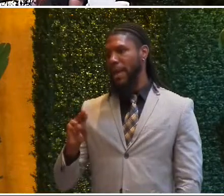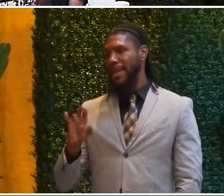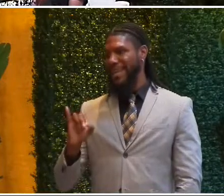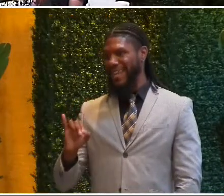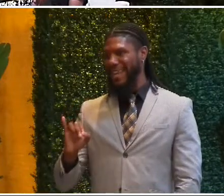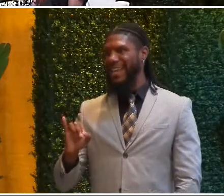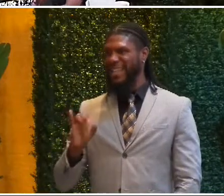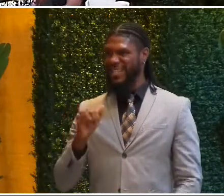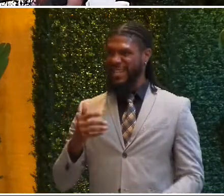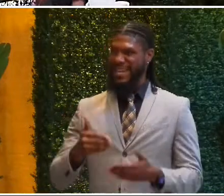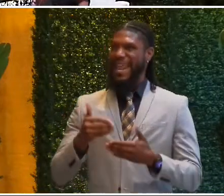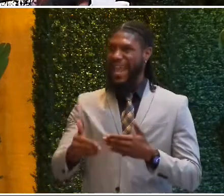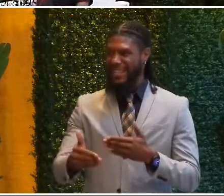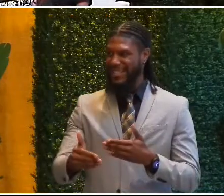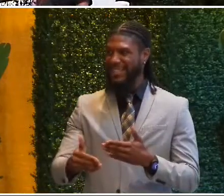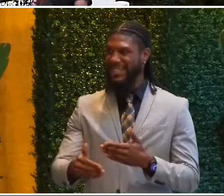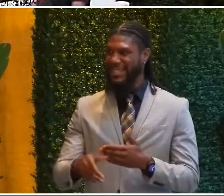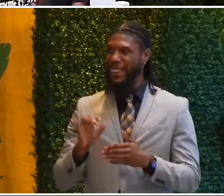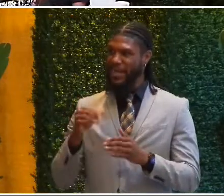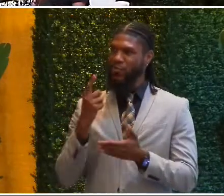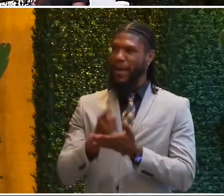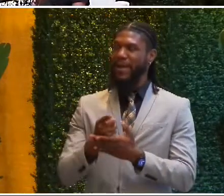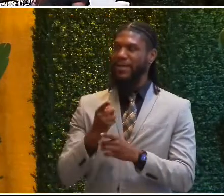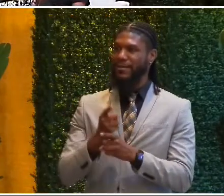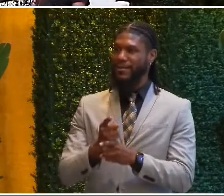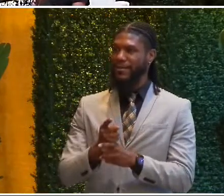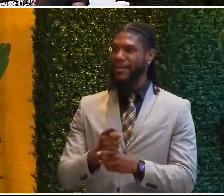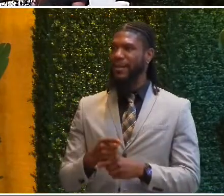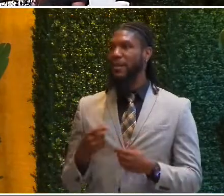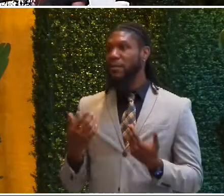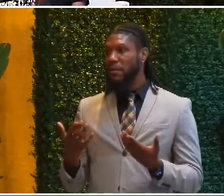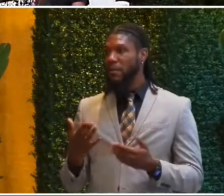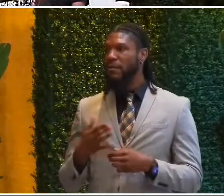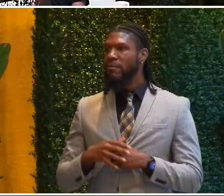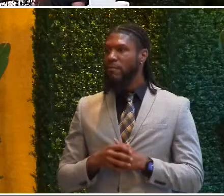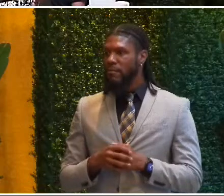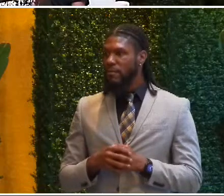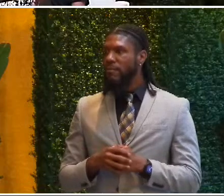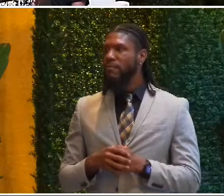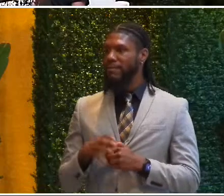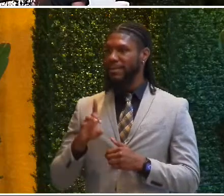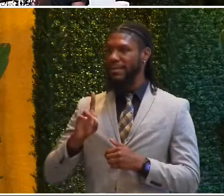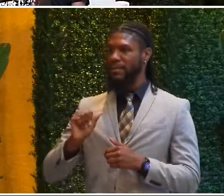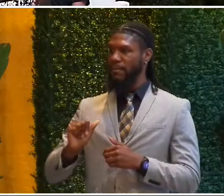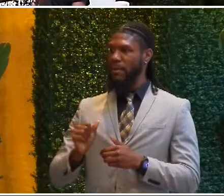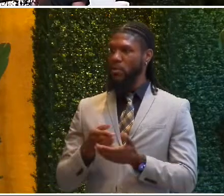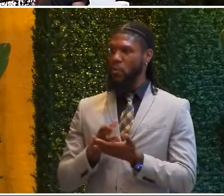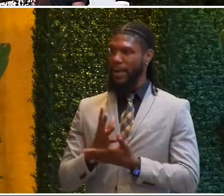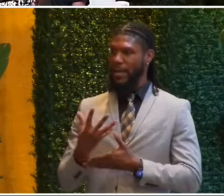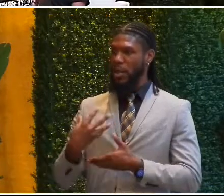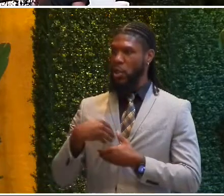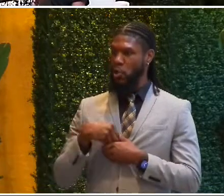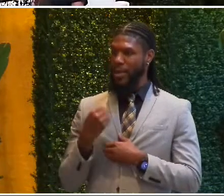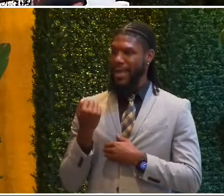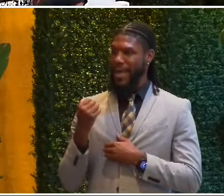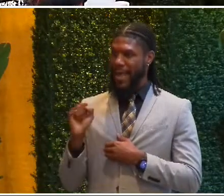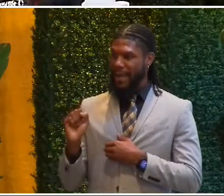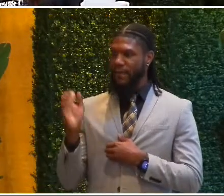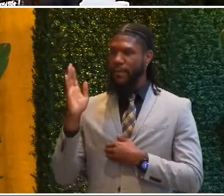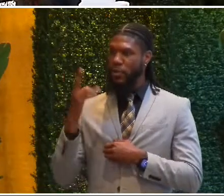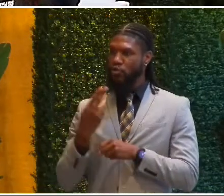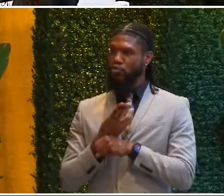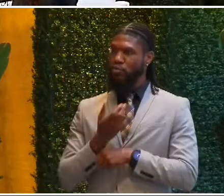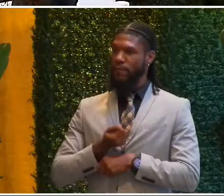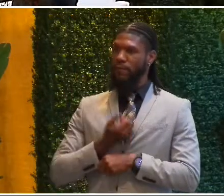Thank you. That's right. Imani Barbarin is a disability rights and inclusion activist and speaker who uses her voice and